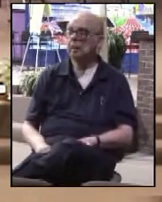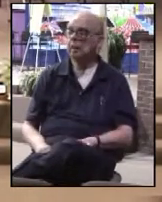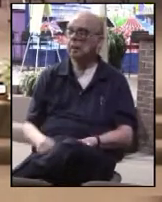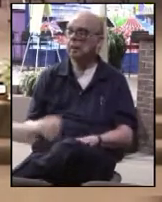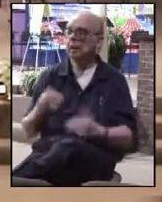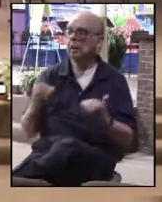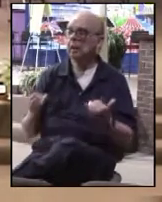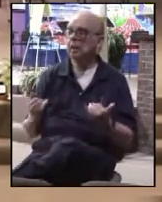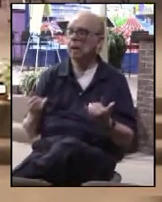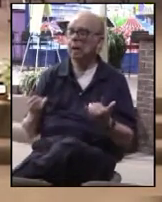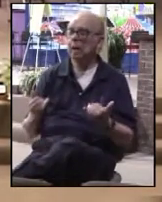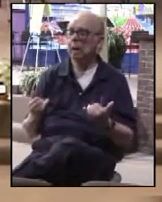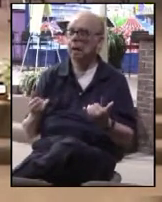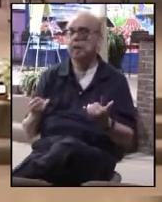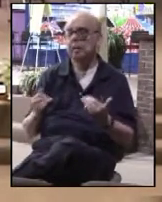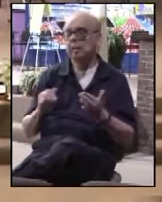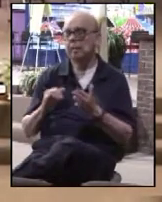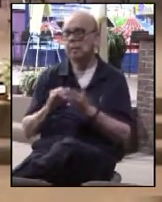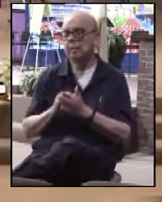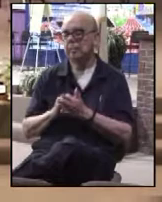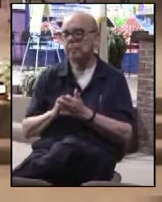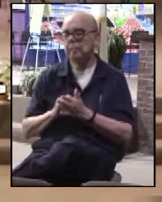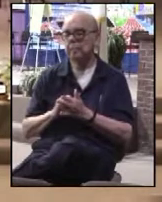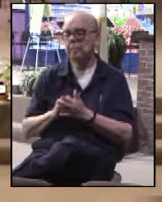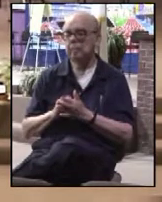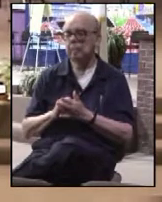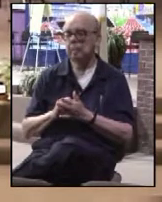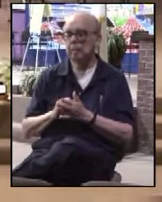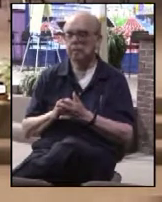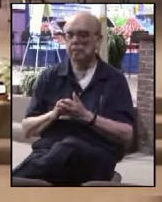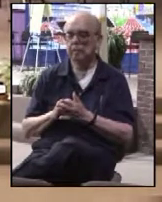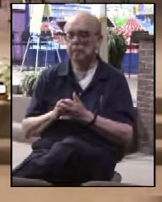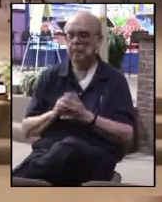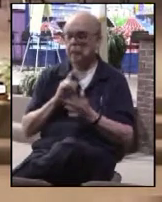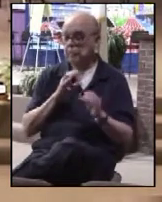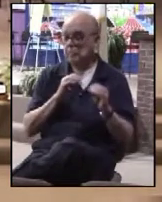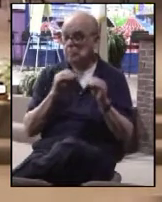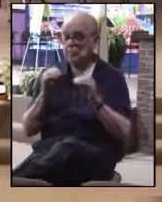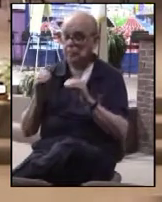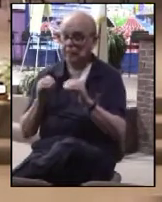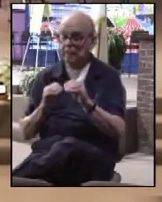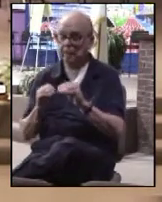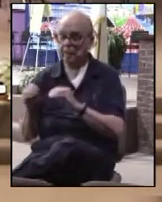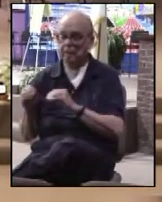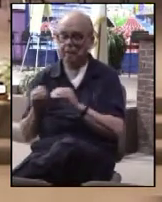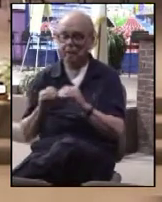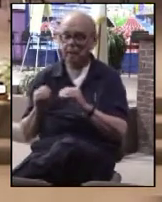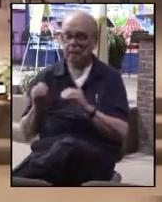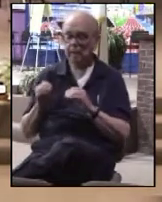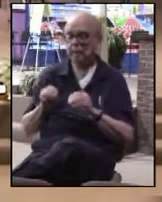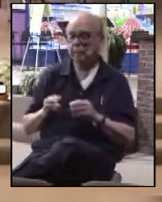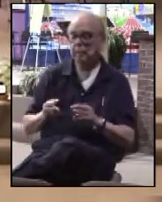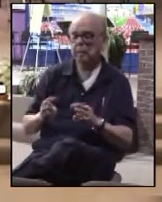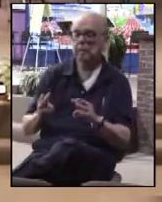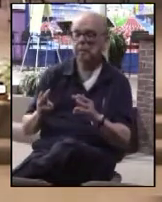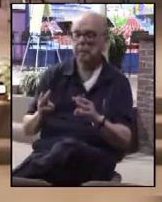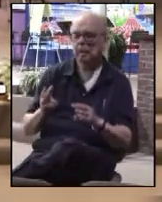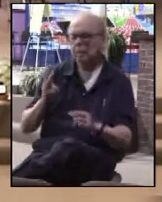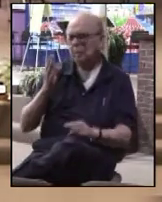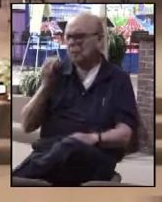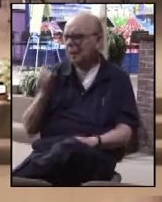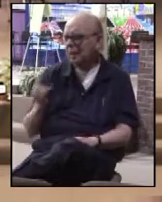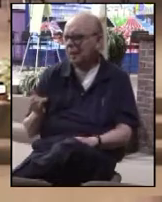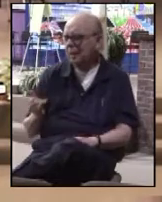now it's it's moving in ways and why